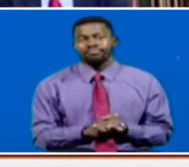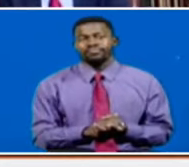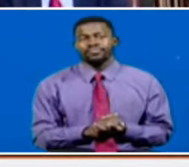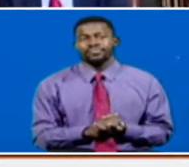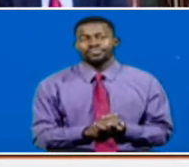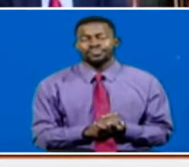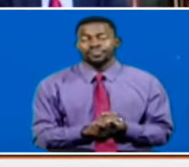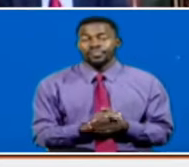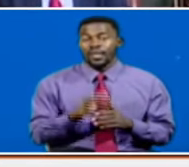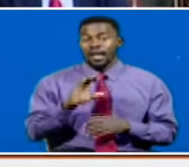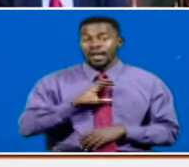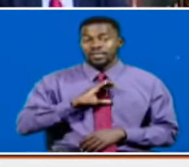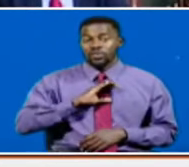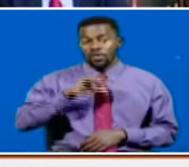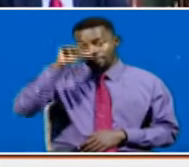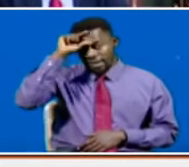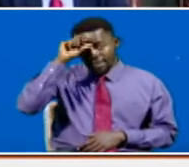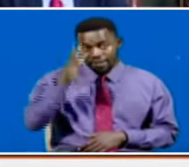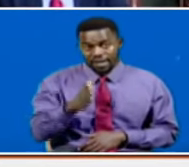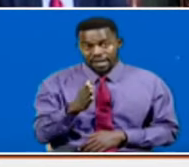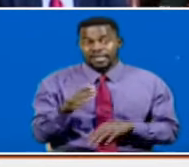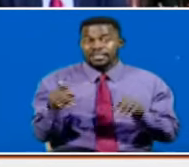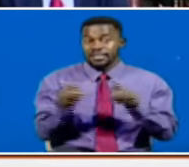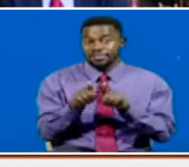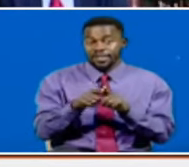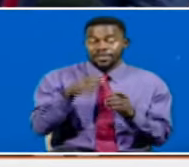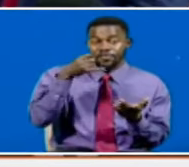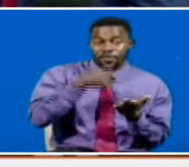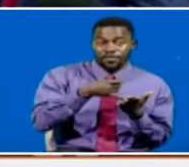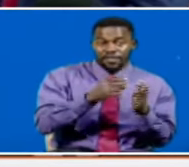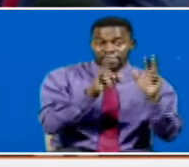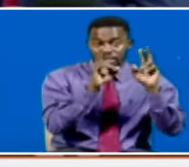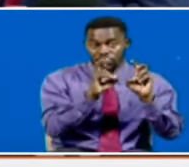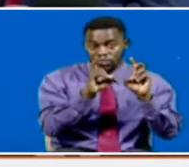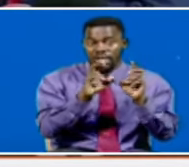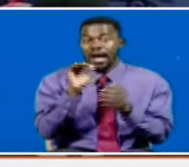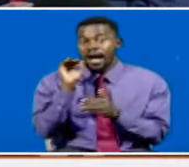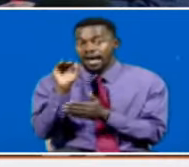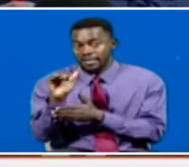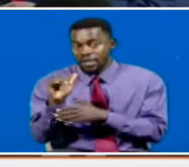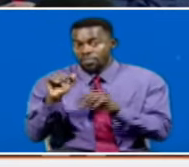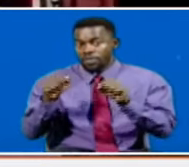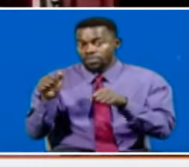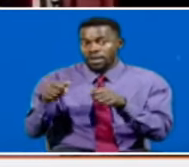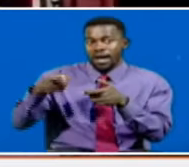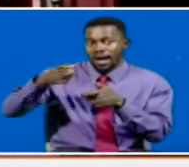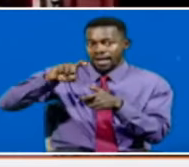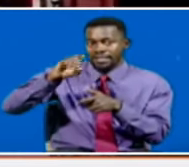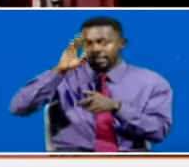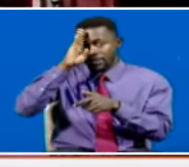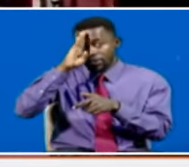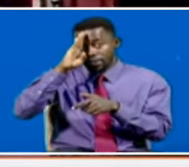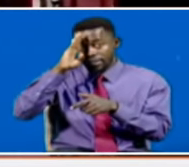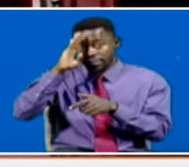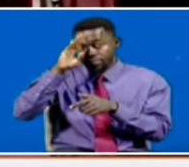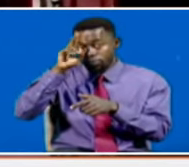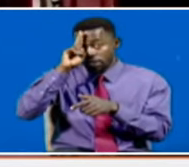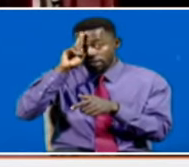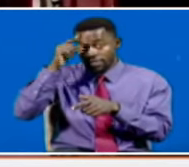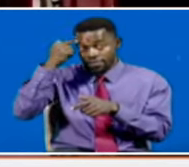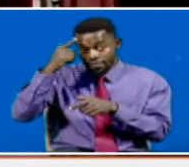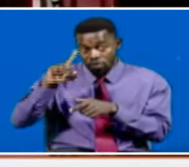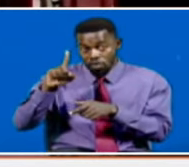The Council of Governors has also weighed in on the issue, calling for enhanced security for Arati. The Council of